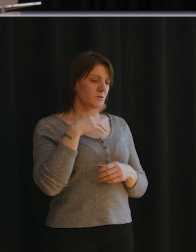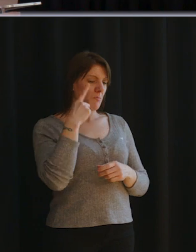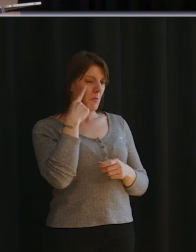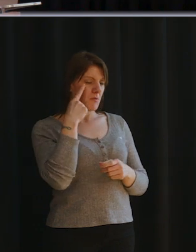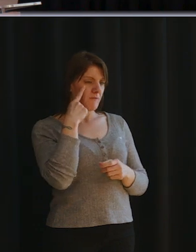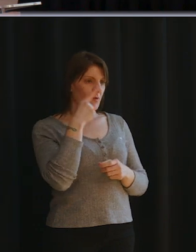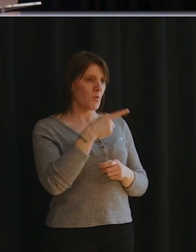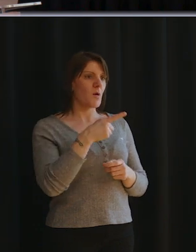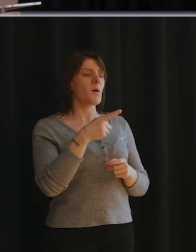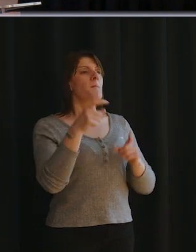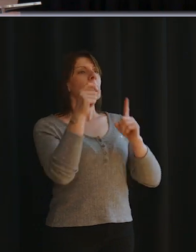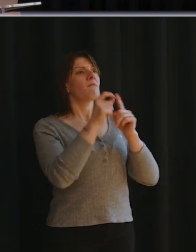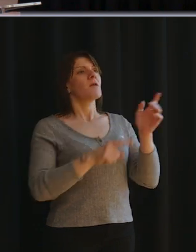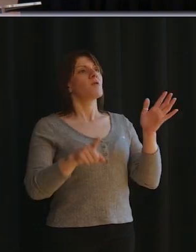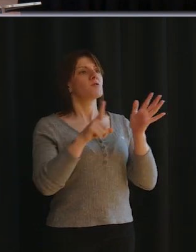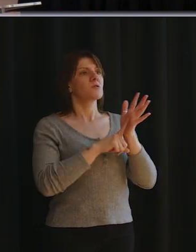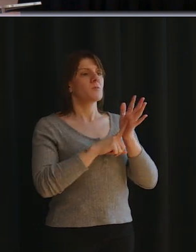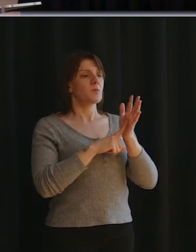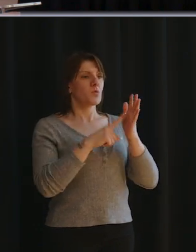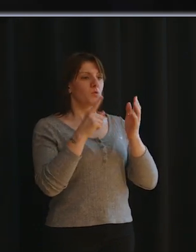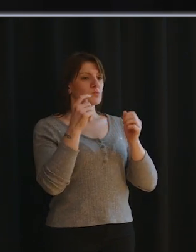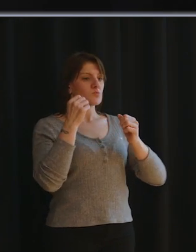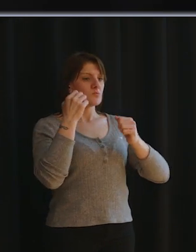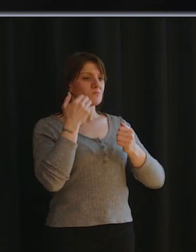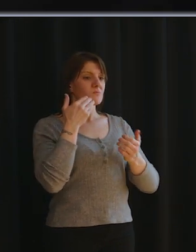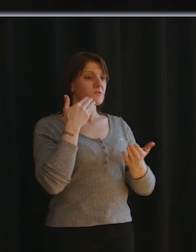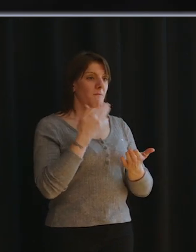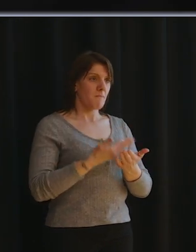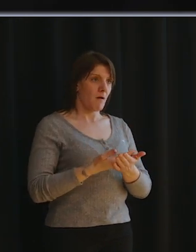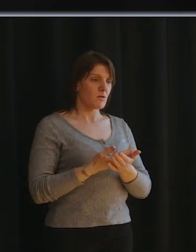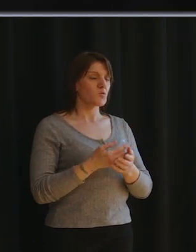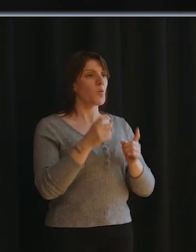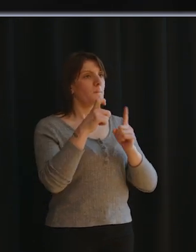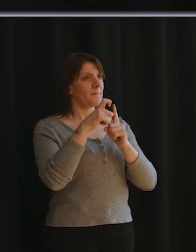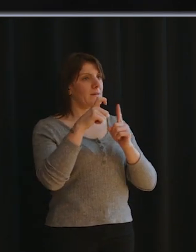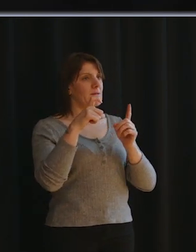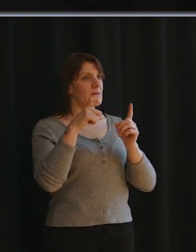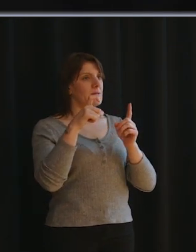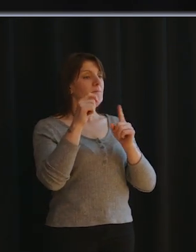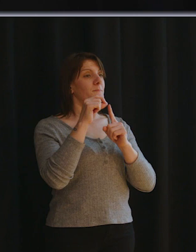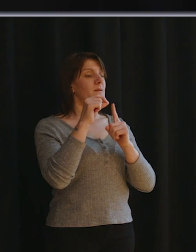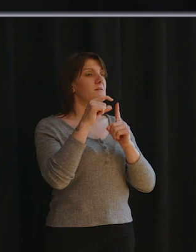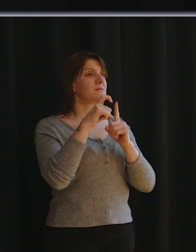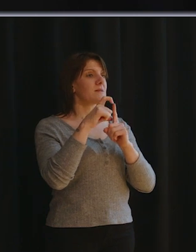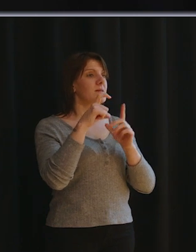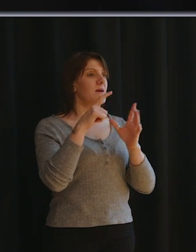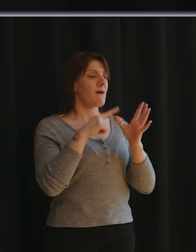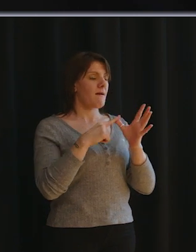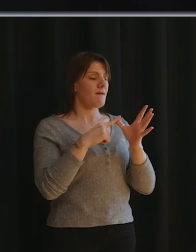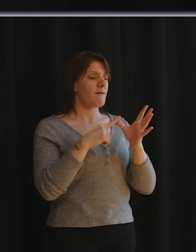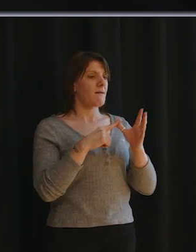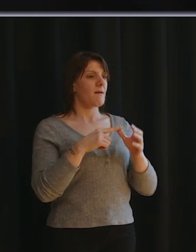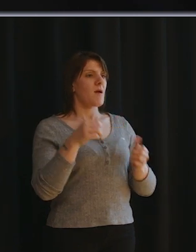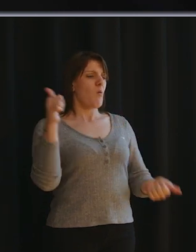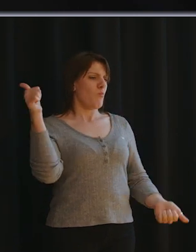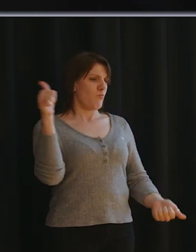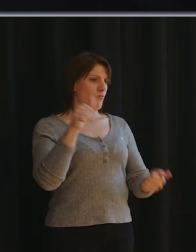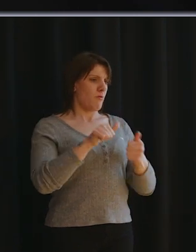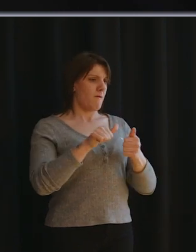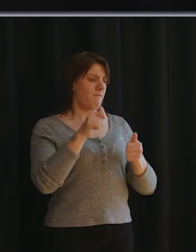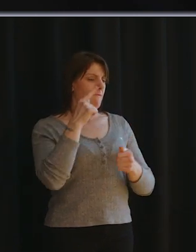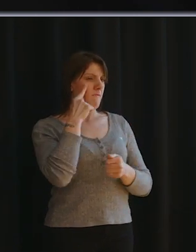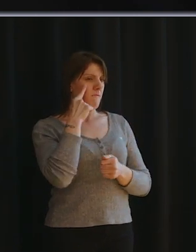about pathological demand avoidance, or PDA, and I'm just going to give you a brief overview of what we're going to be doing today.